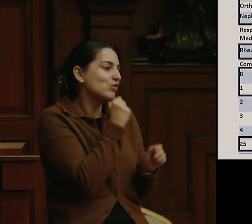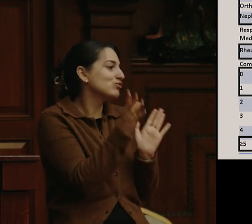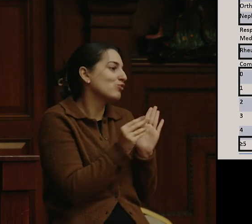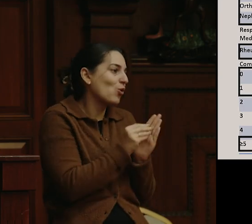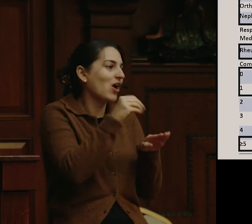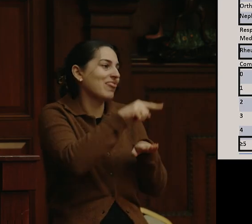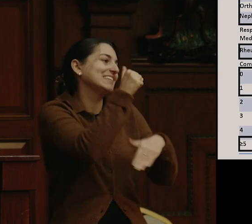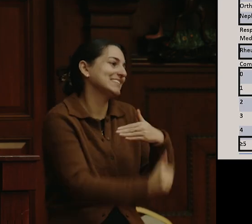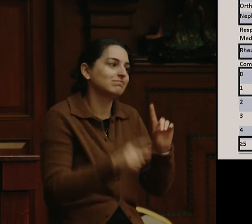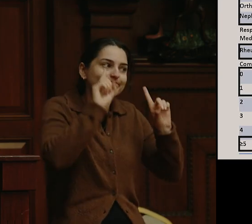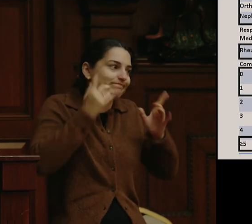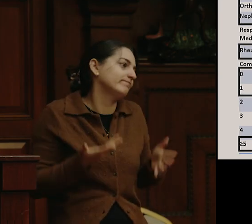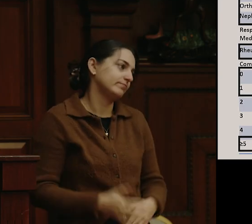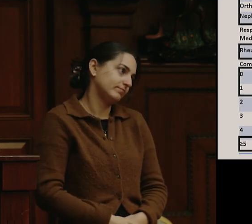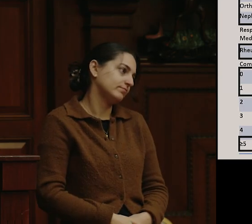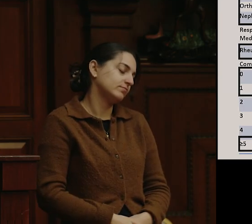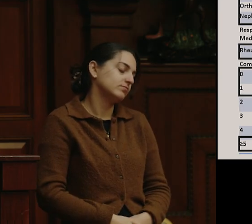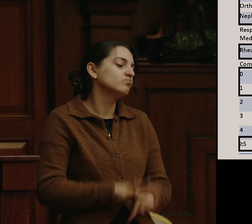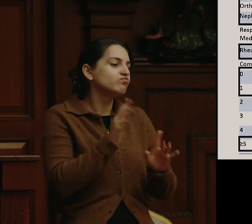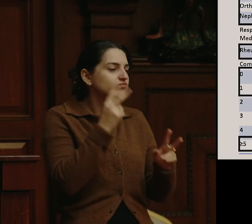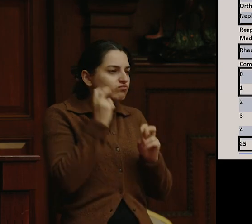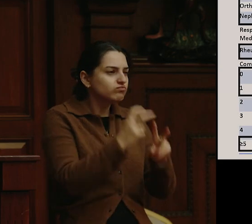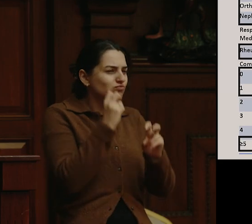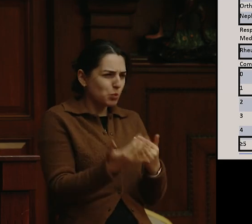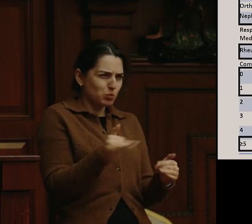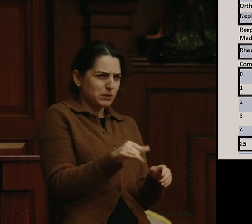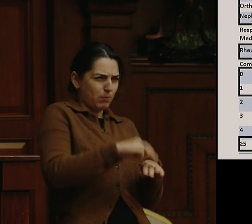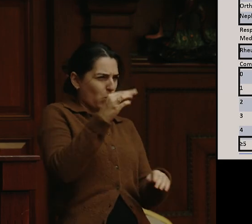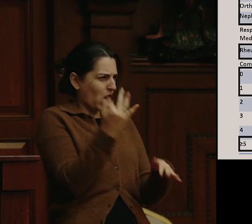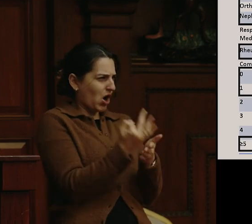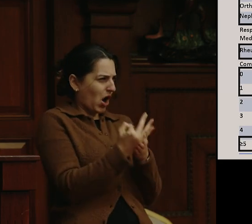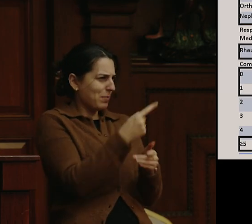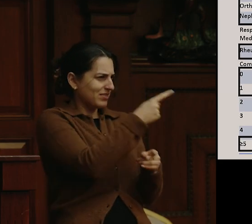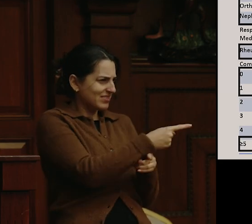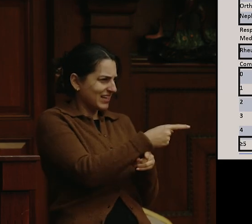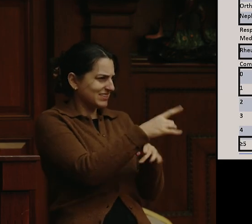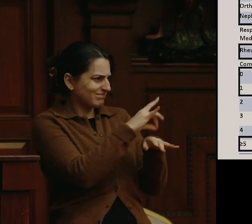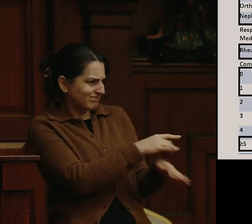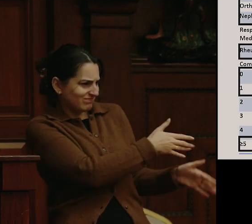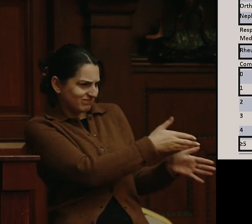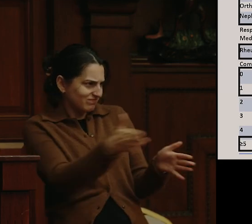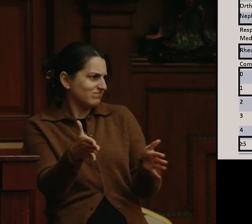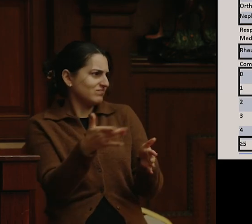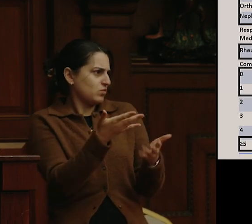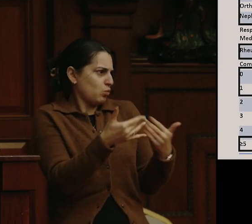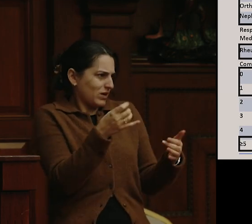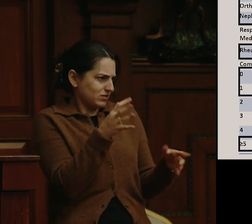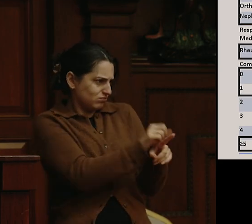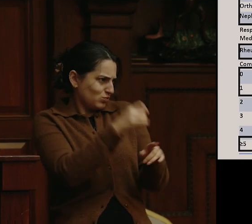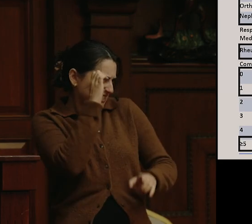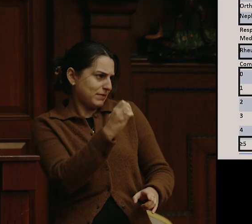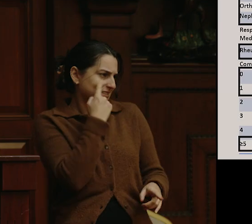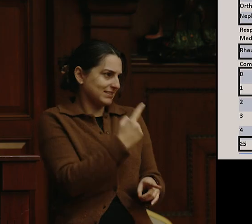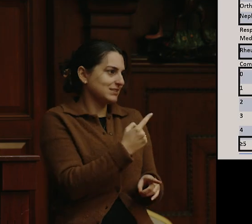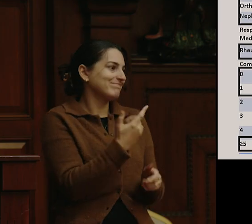recorded on that admission. When we looked at what the most common comorbidities across all of these conditions were, we saw